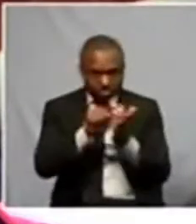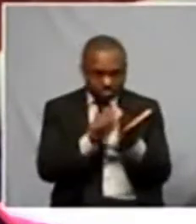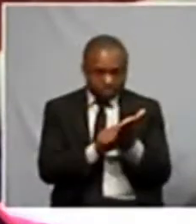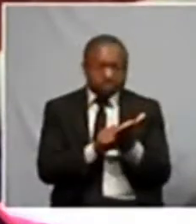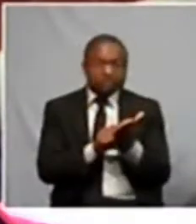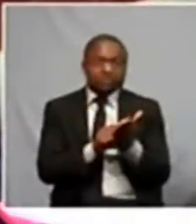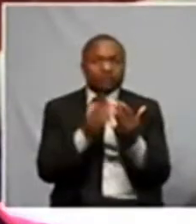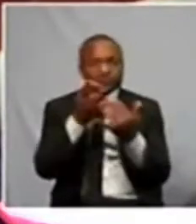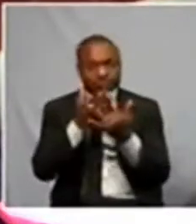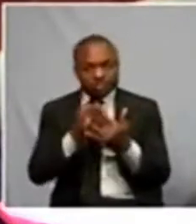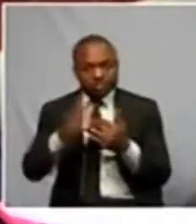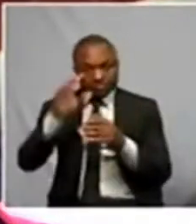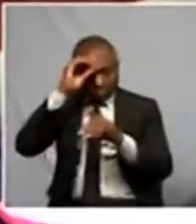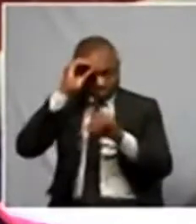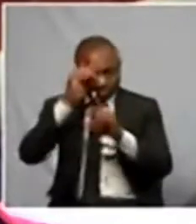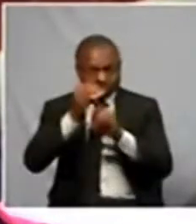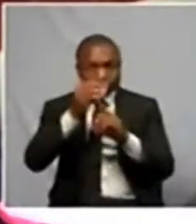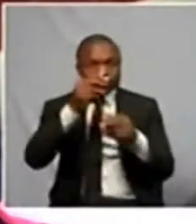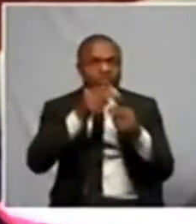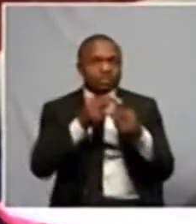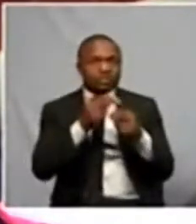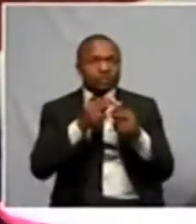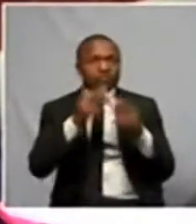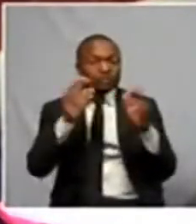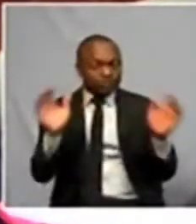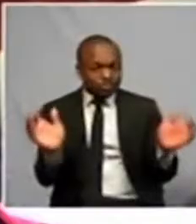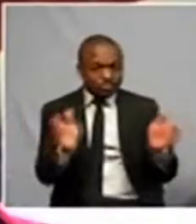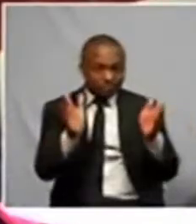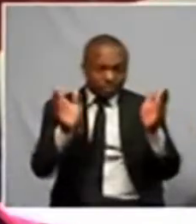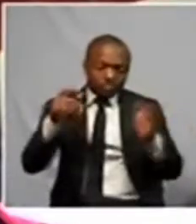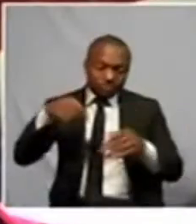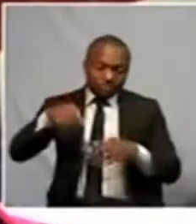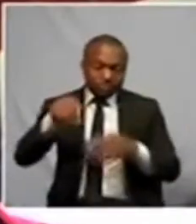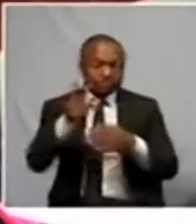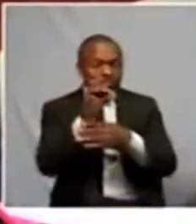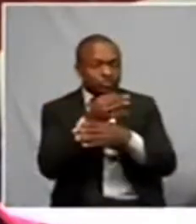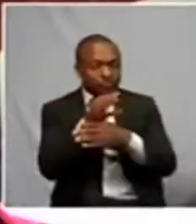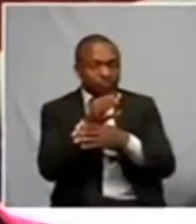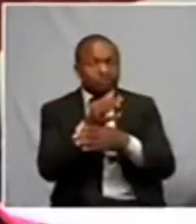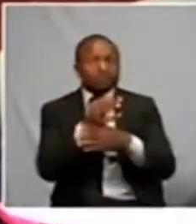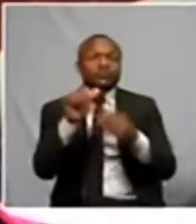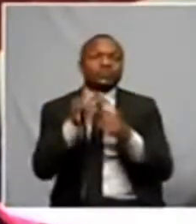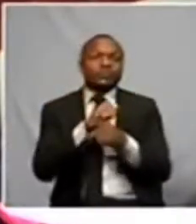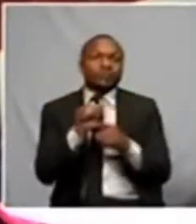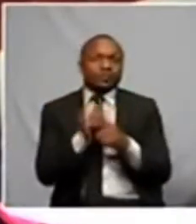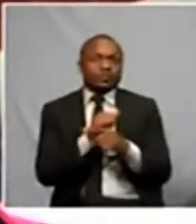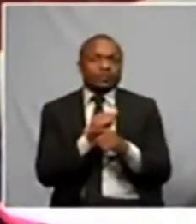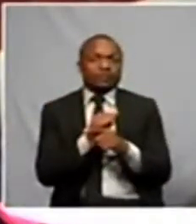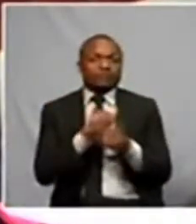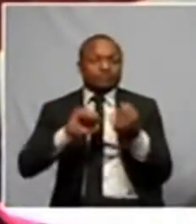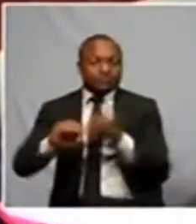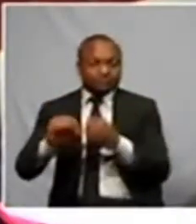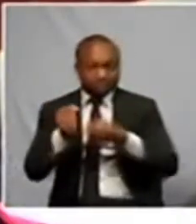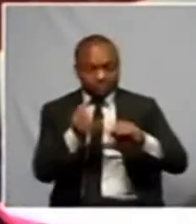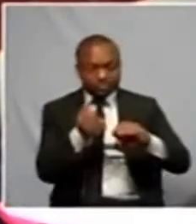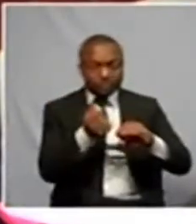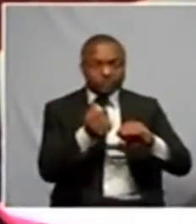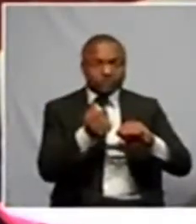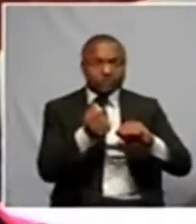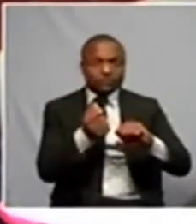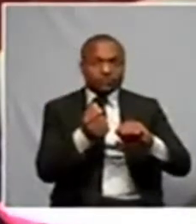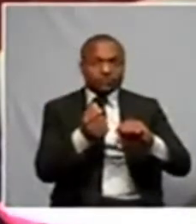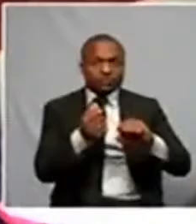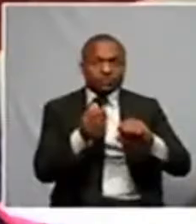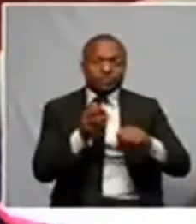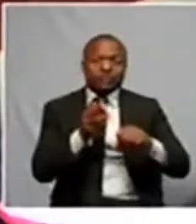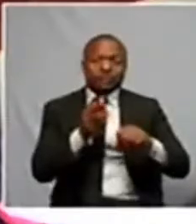share common objectives, namely the promotion of sustainable fishing practices and the conservation of marine